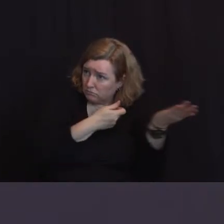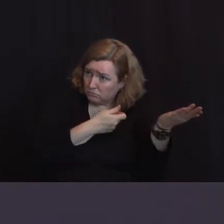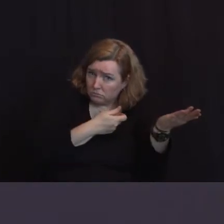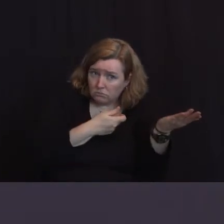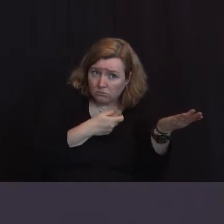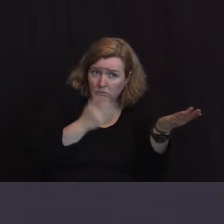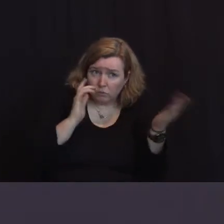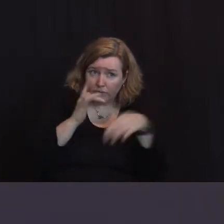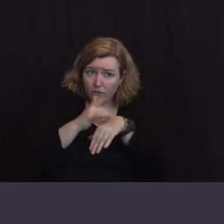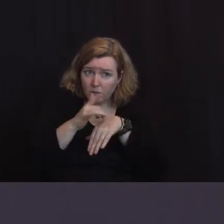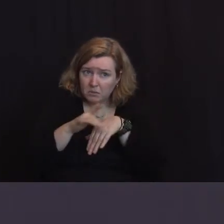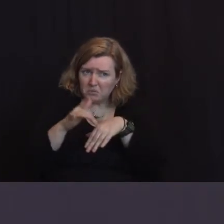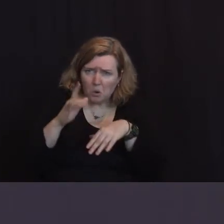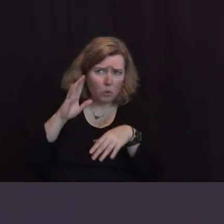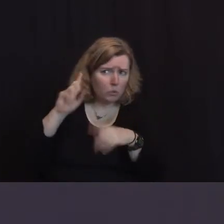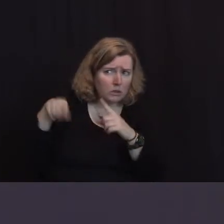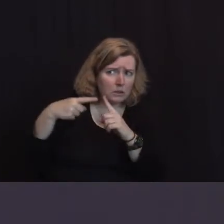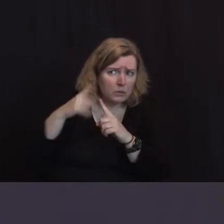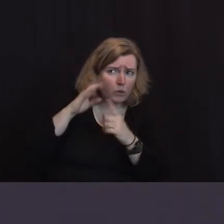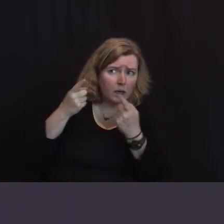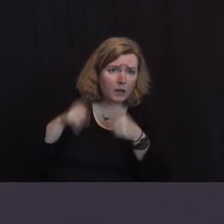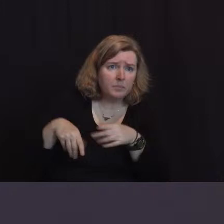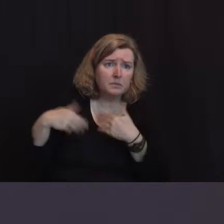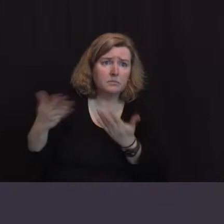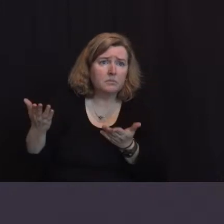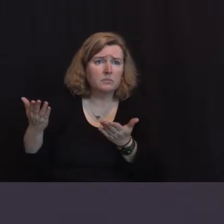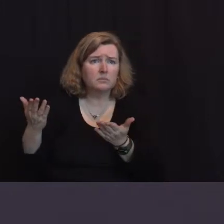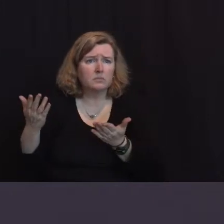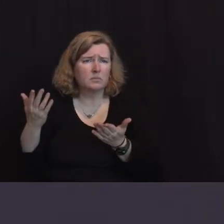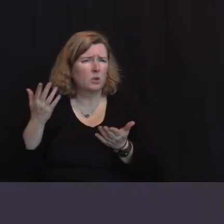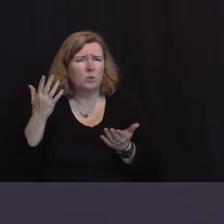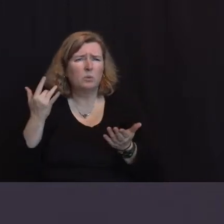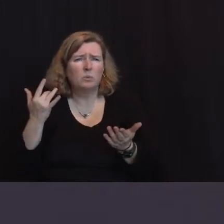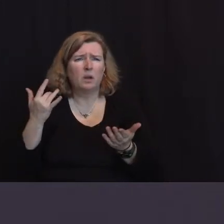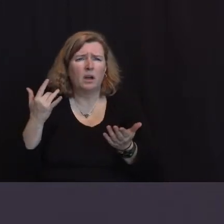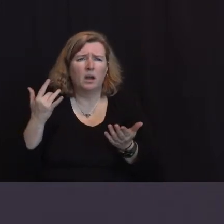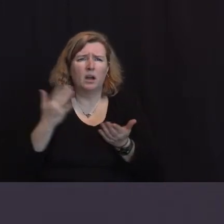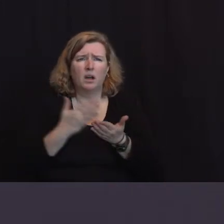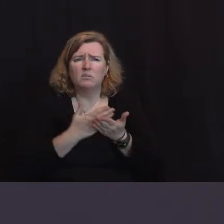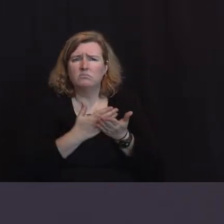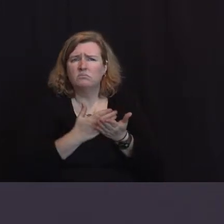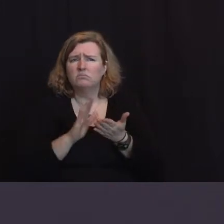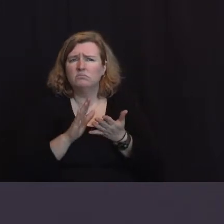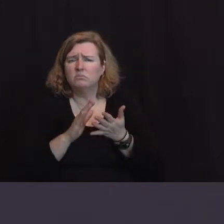so long for primary care doctors to play a role in the vaccination program?